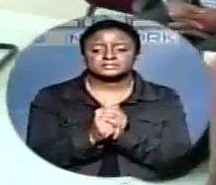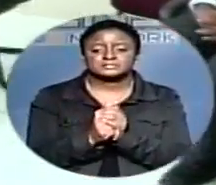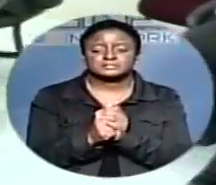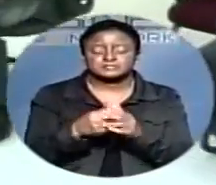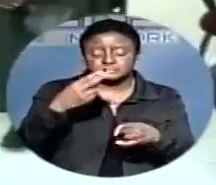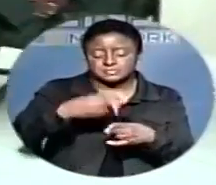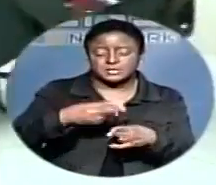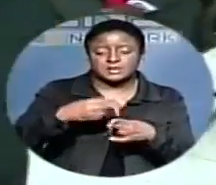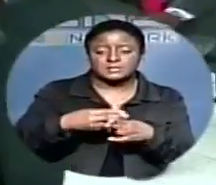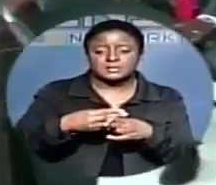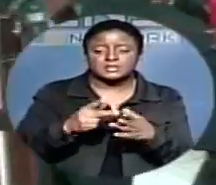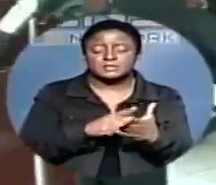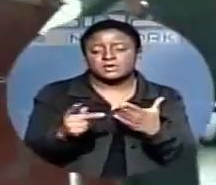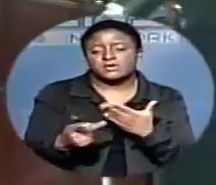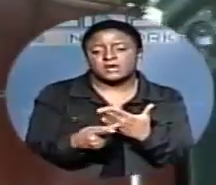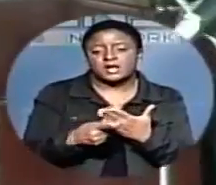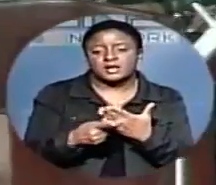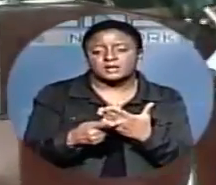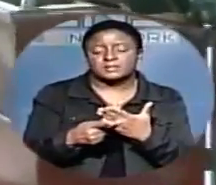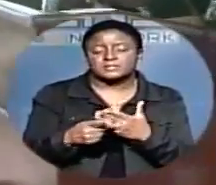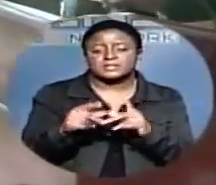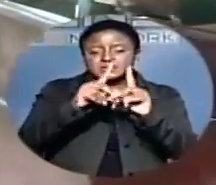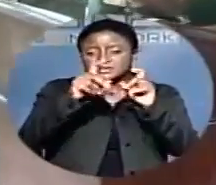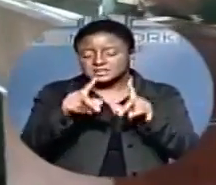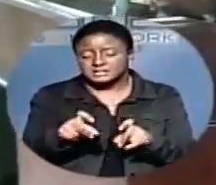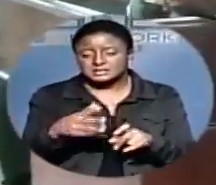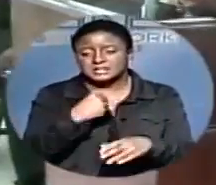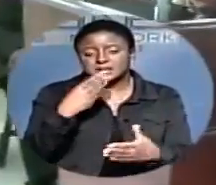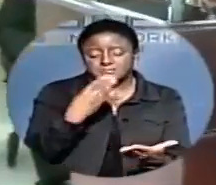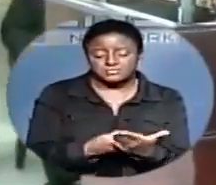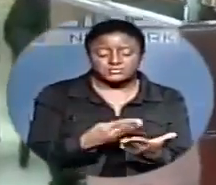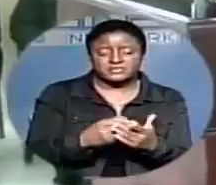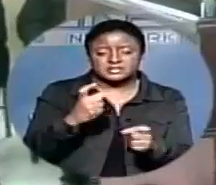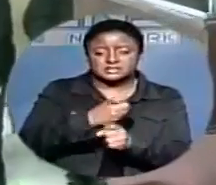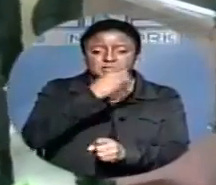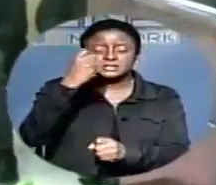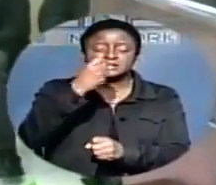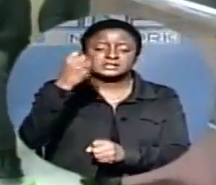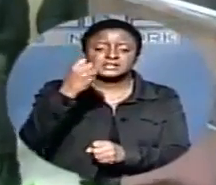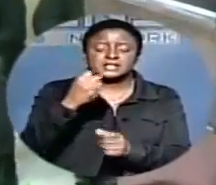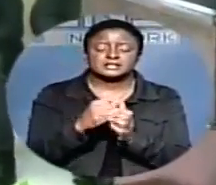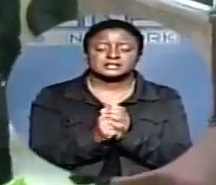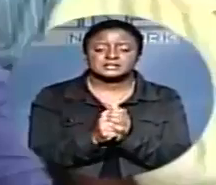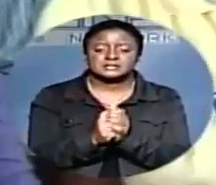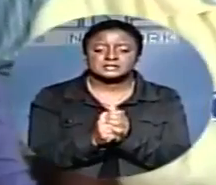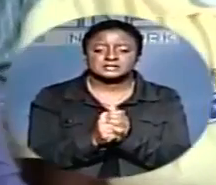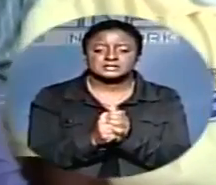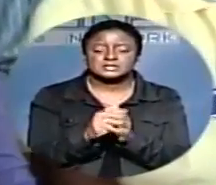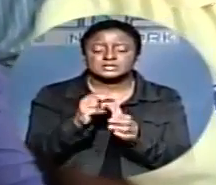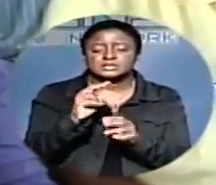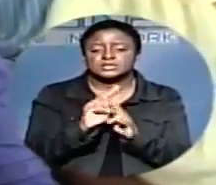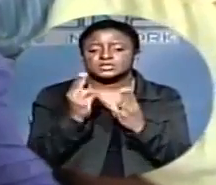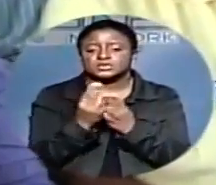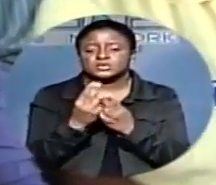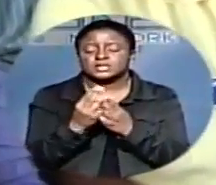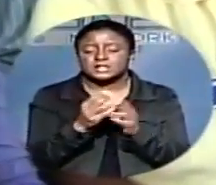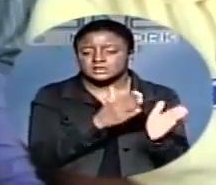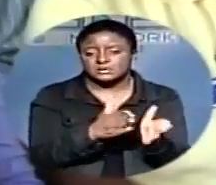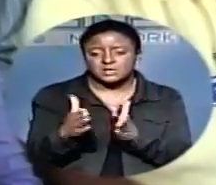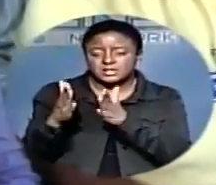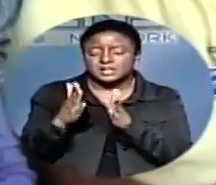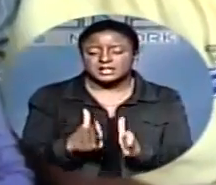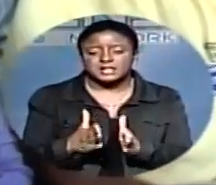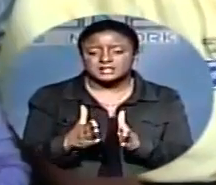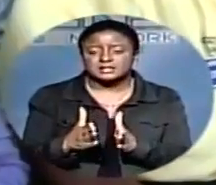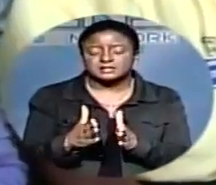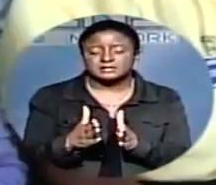as a tested and proven success, tailored after an international prison system out of North America, Unit Coordinator of the Pre-Release Services and